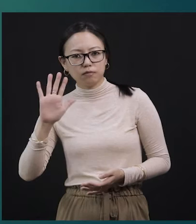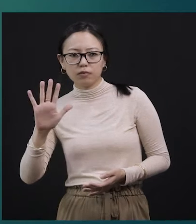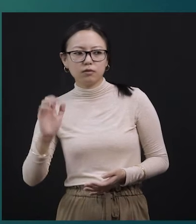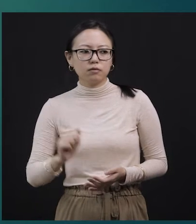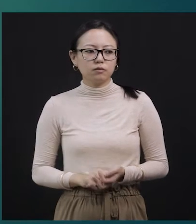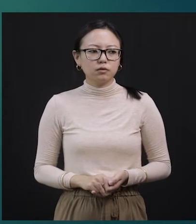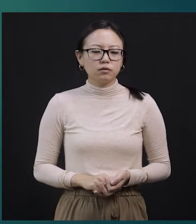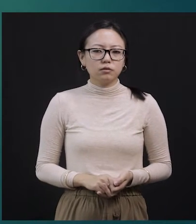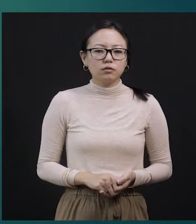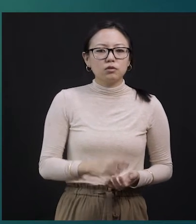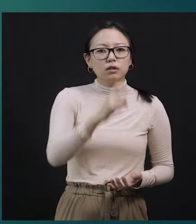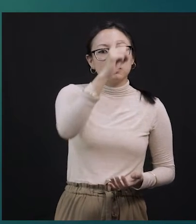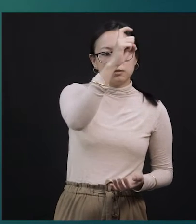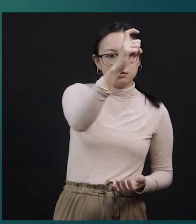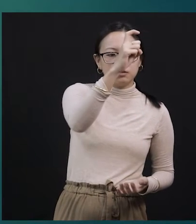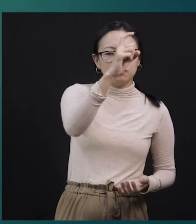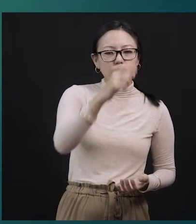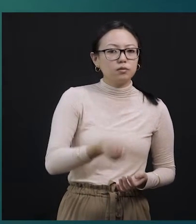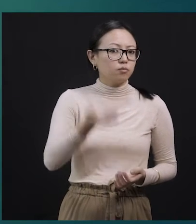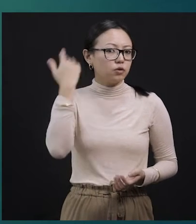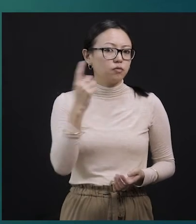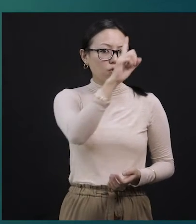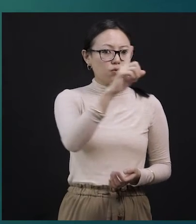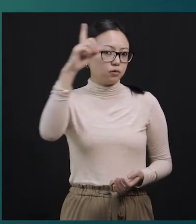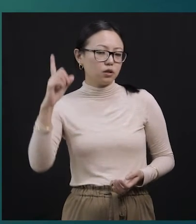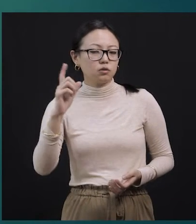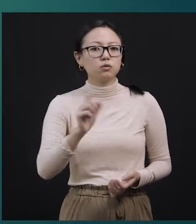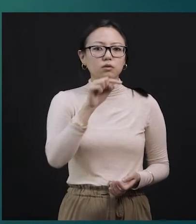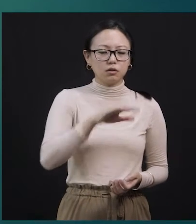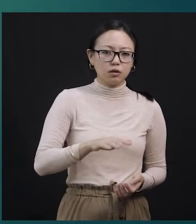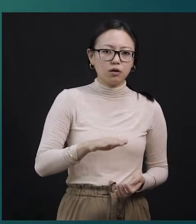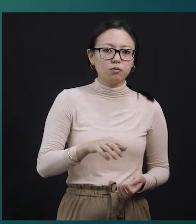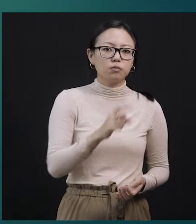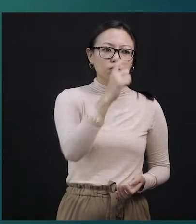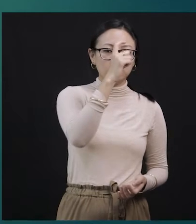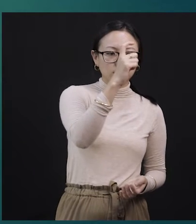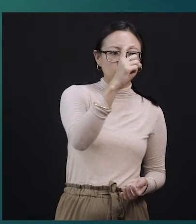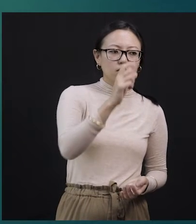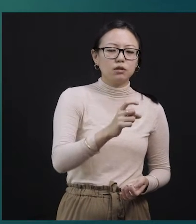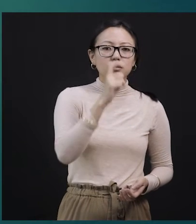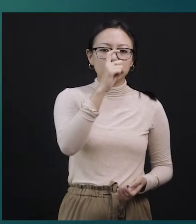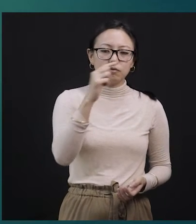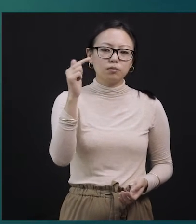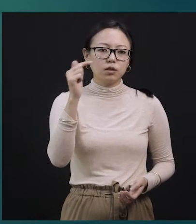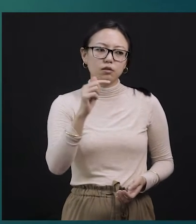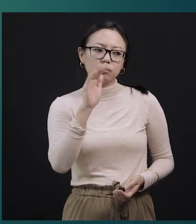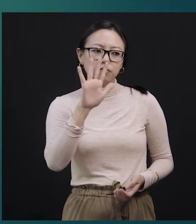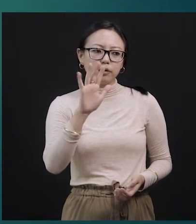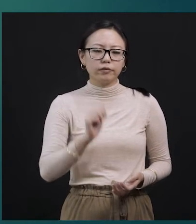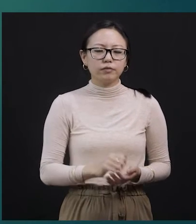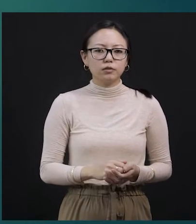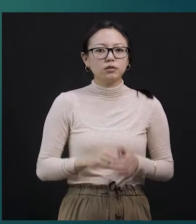is 25. Is it very easy? Right? Very easy. Just try yourself